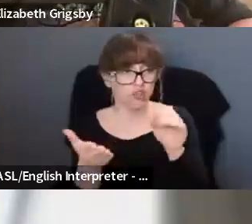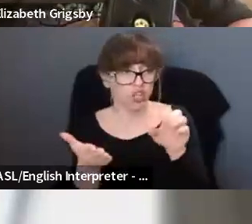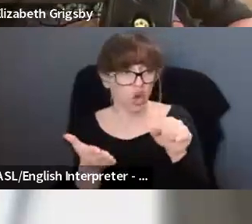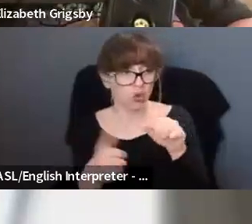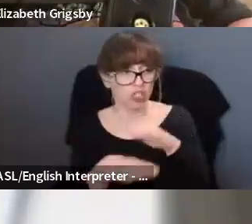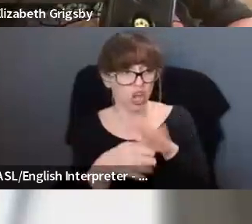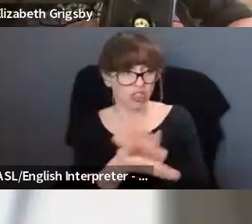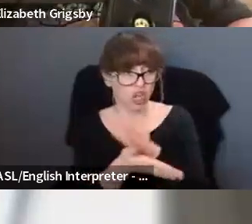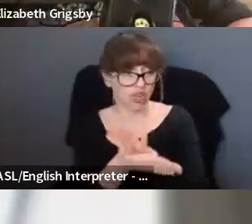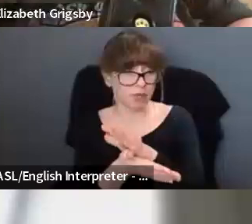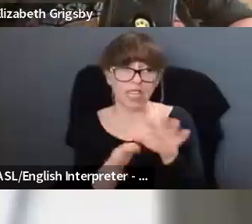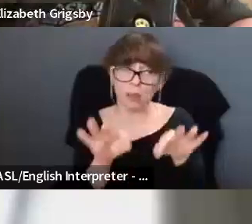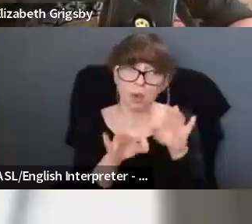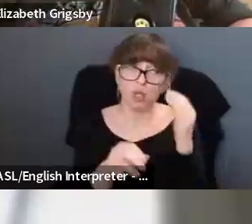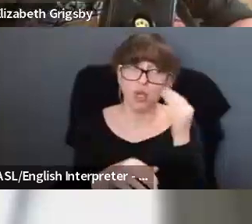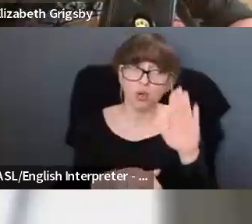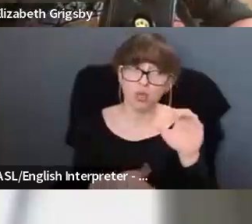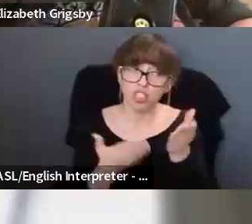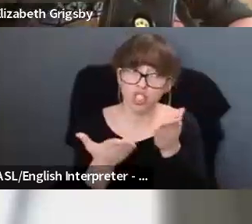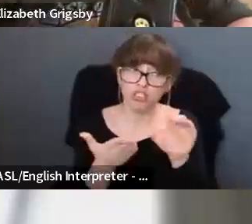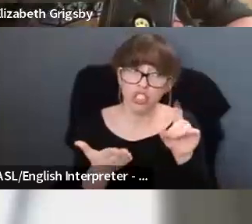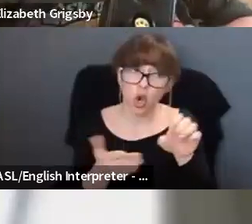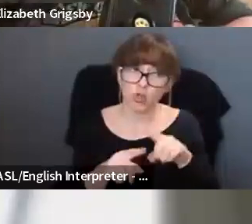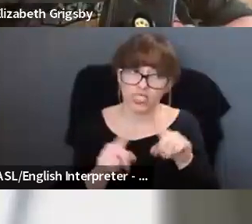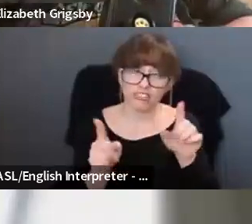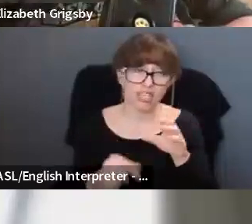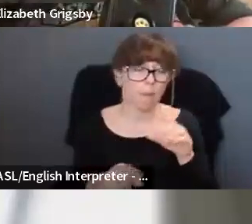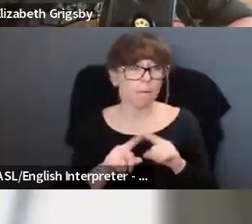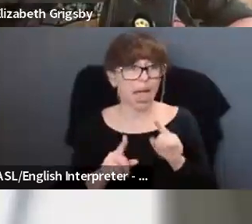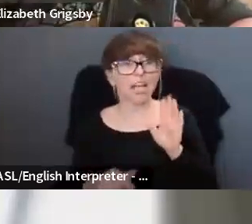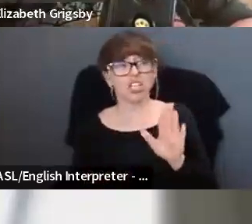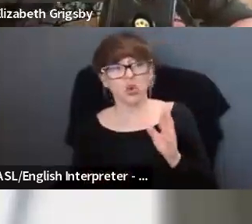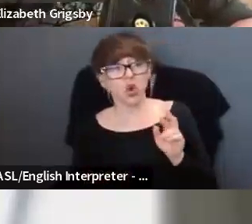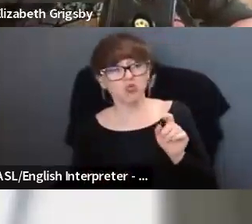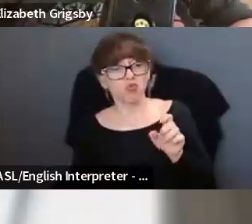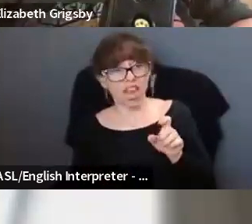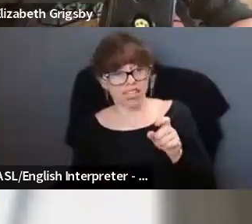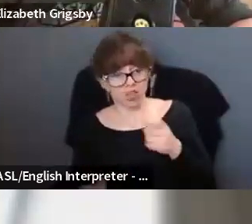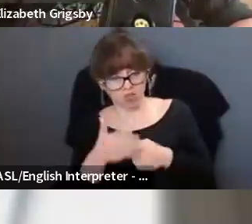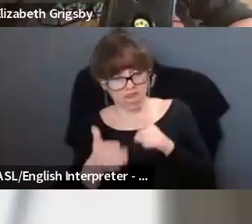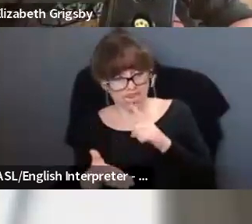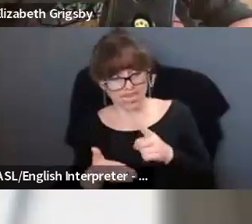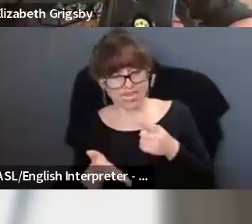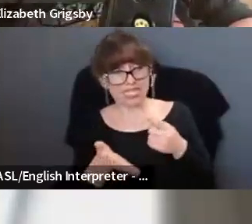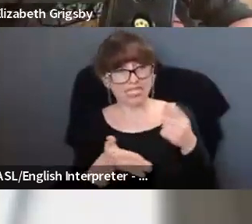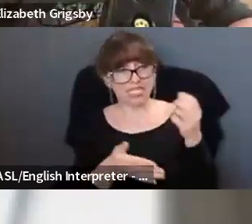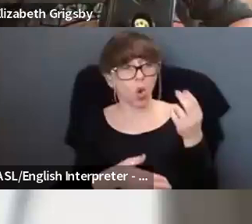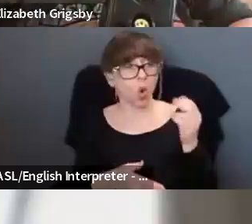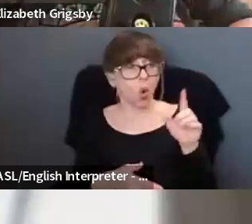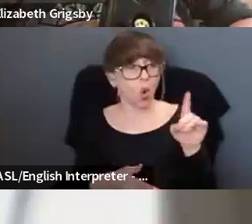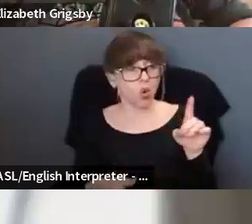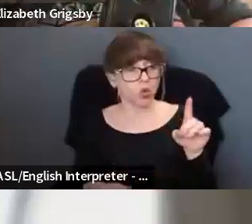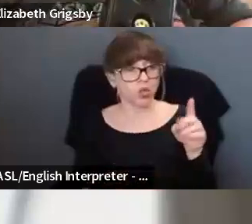is what your new service code is, but also that your rate is held harmless through June 30th of